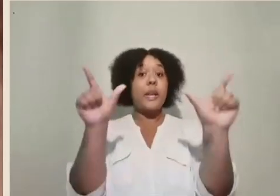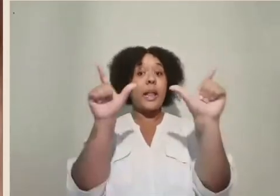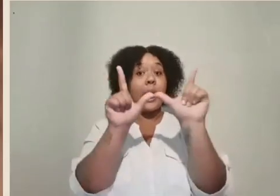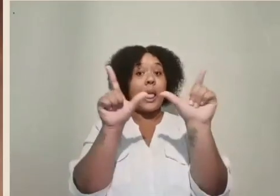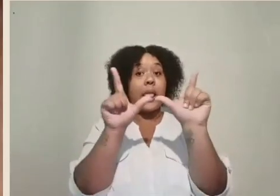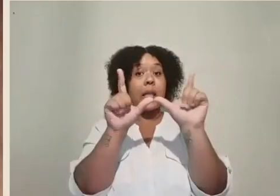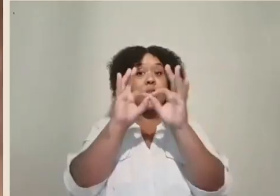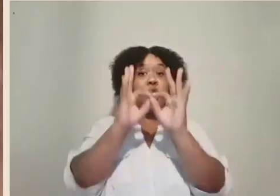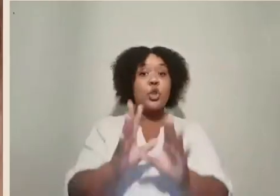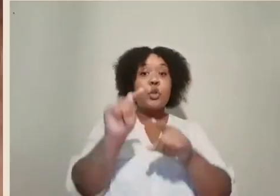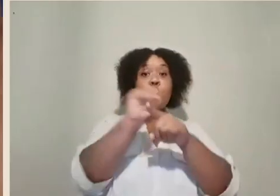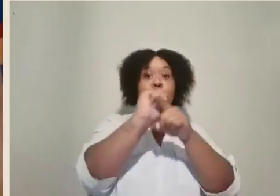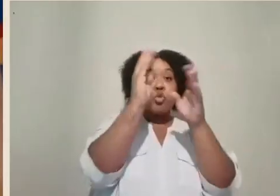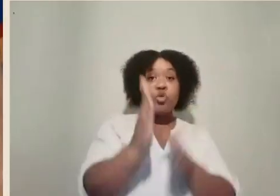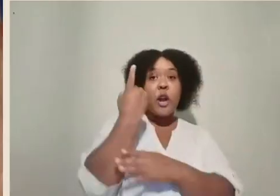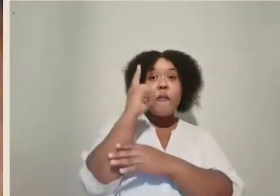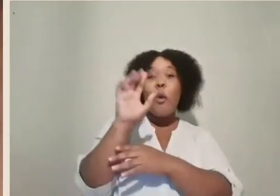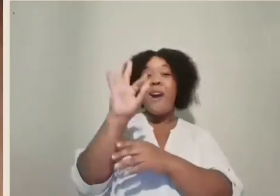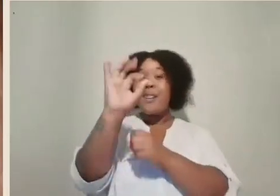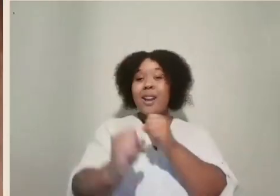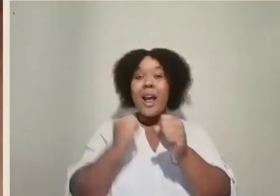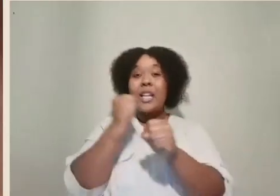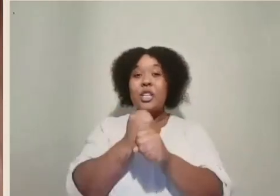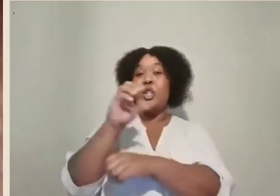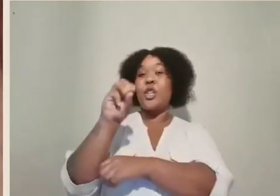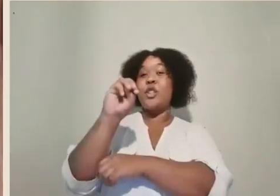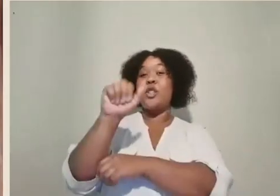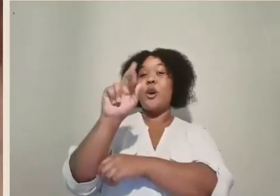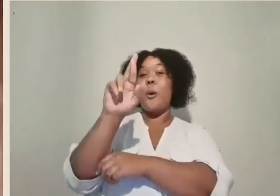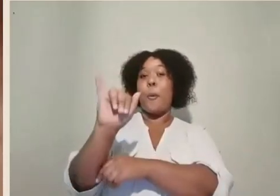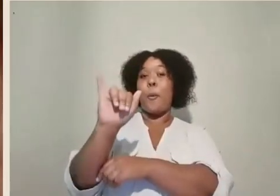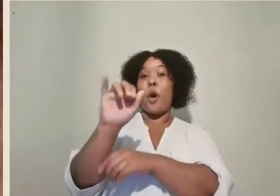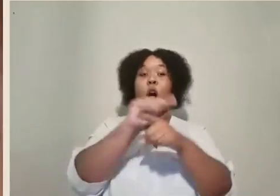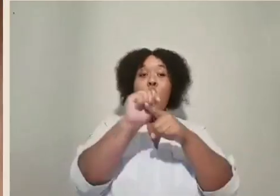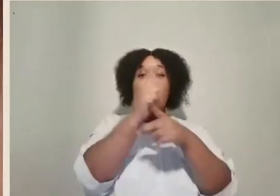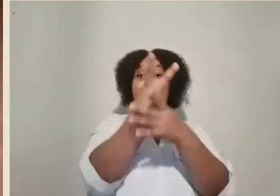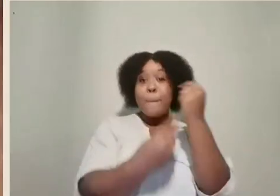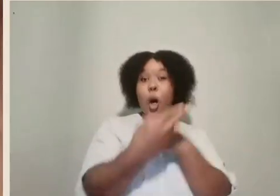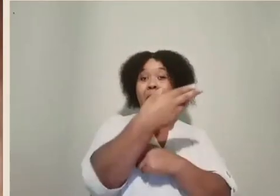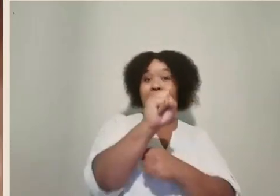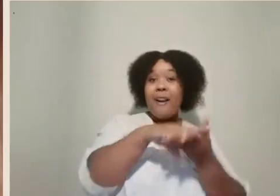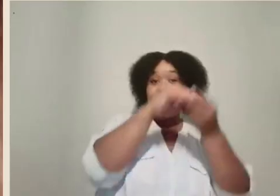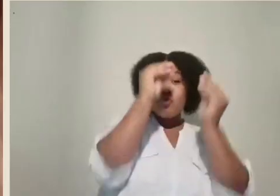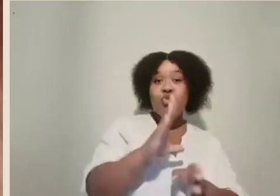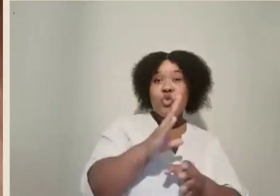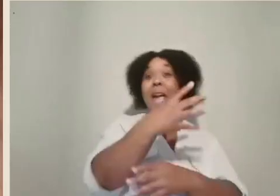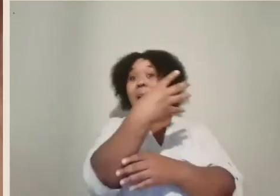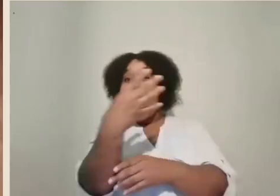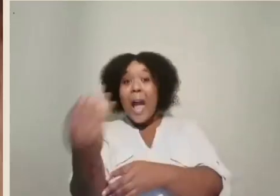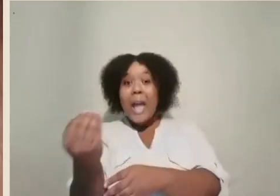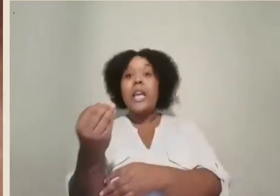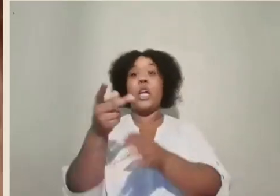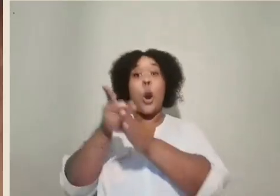interpreter trainer for over 9 years, Omari has trained both high school students and multilingual professionals